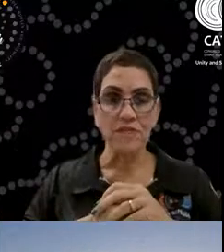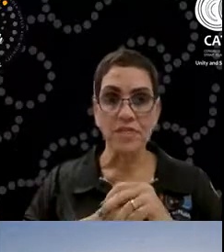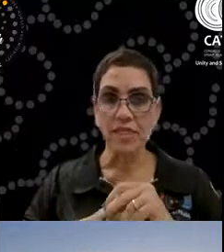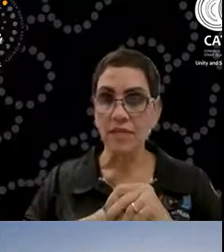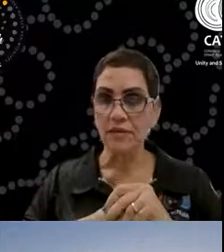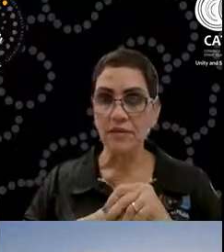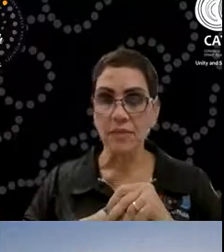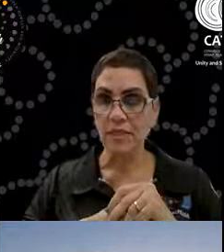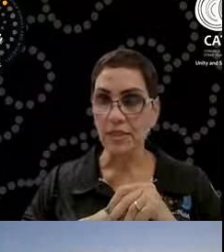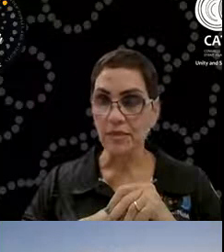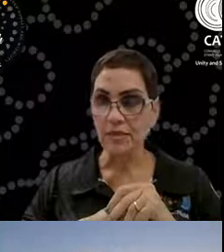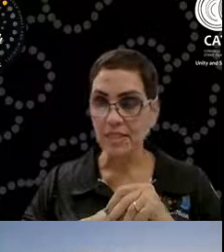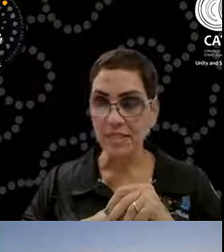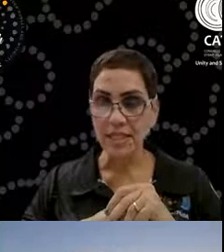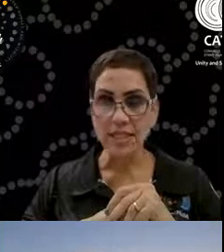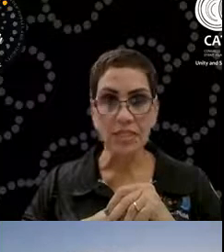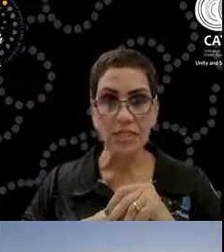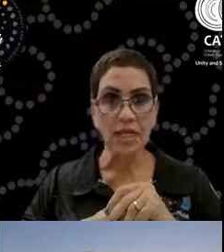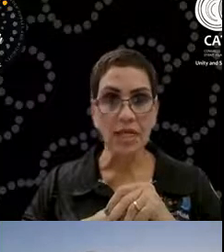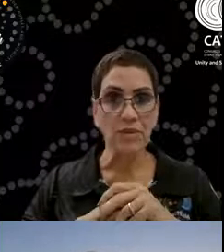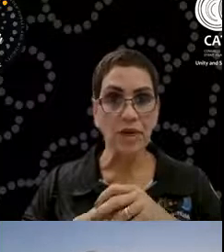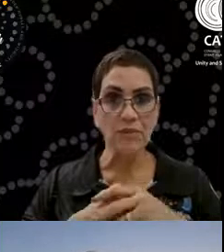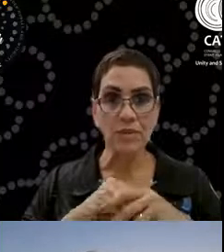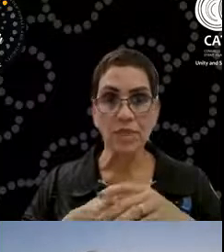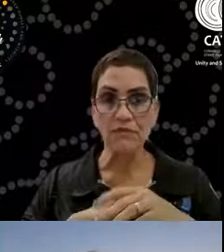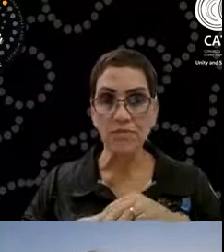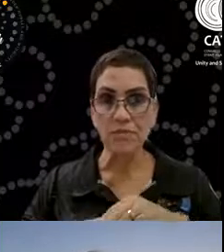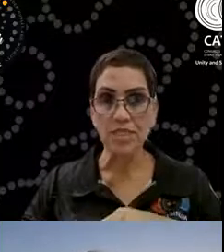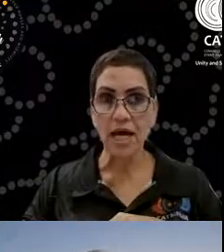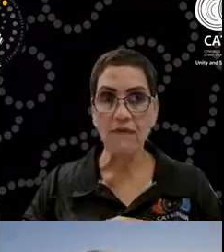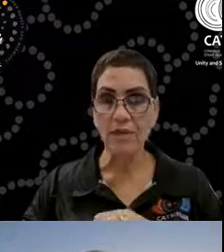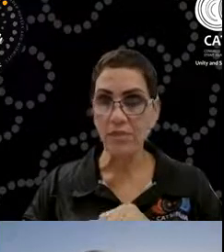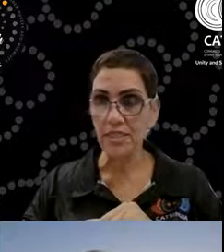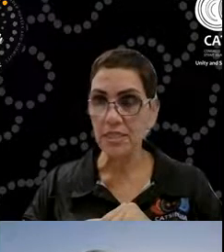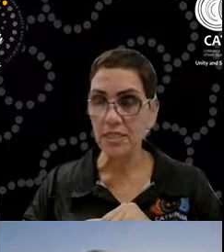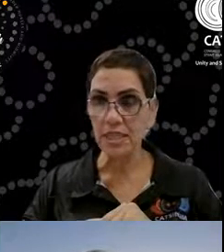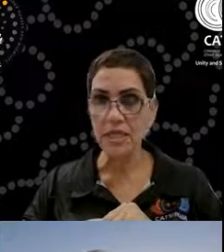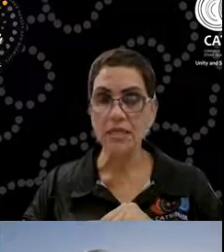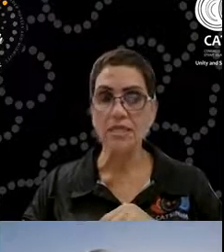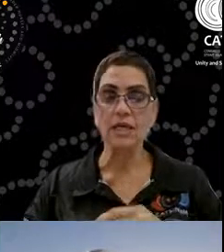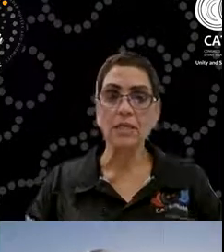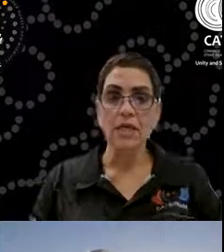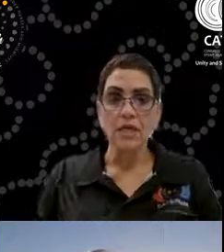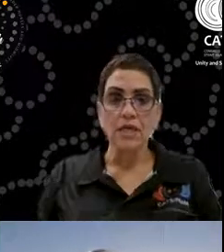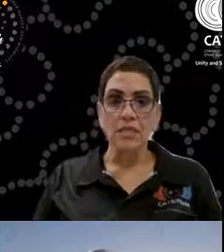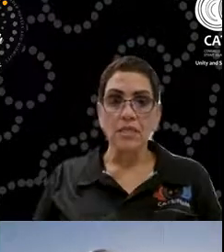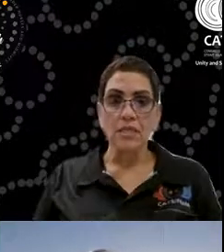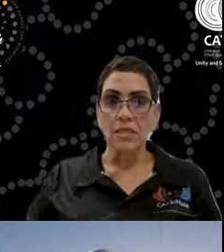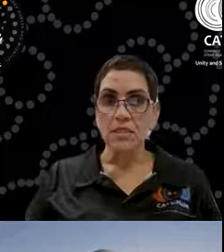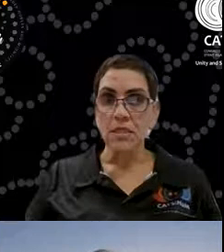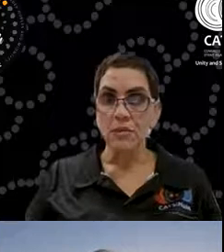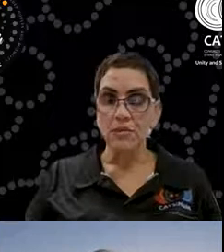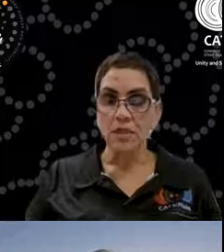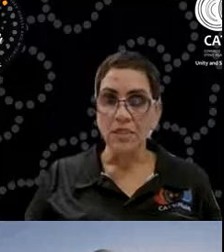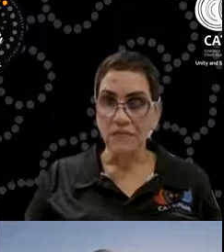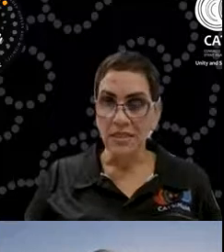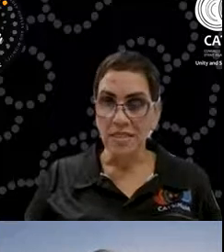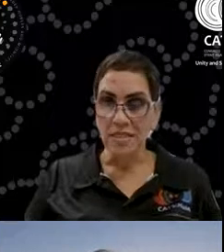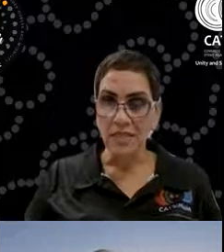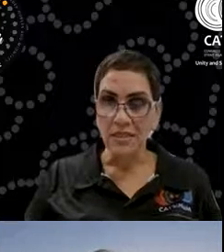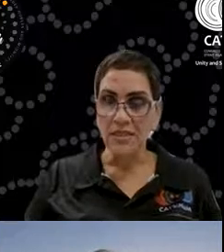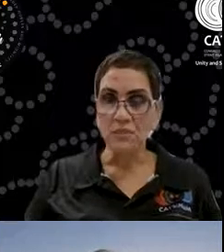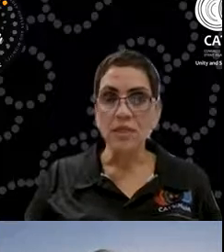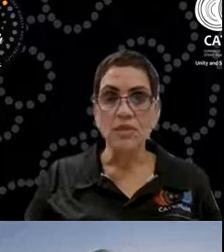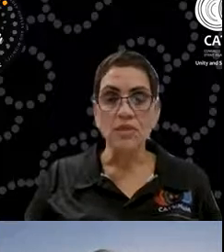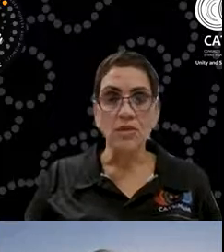So I talked to this previously, and everyone that's attending today will know what the infamous RN practice standards are. So you can see that we've